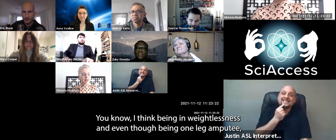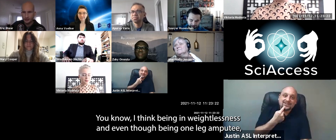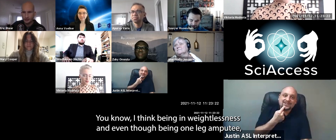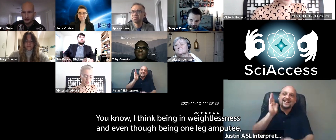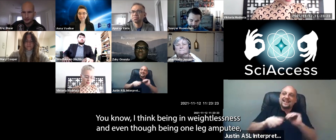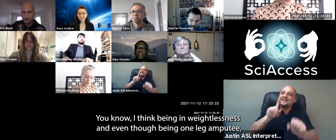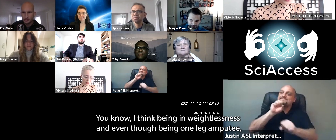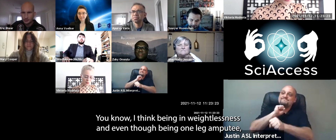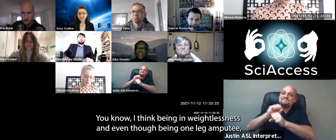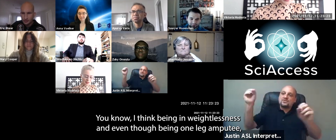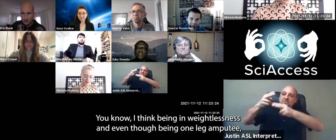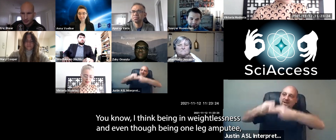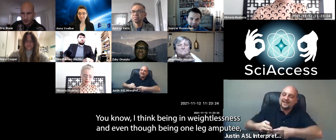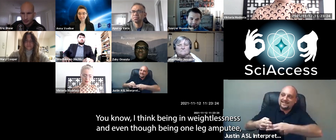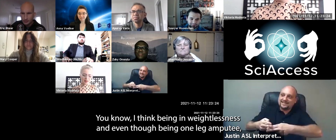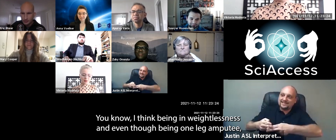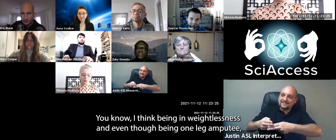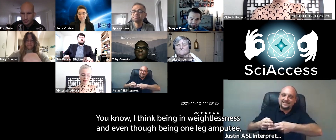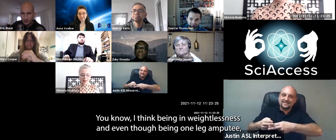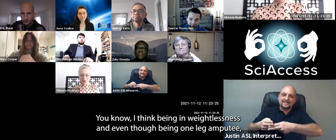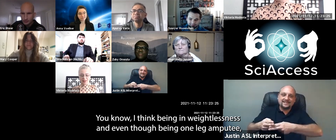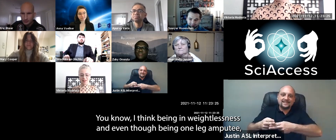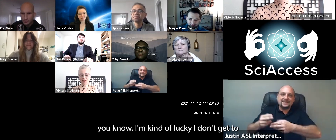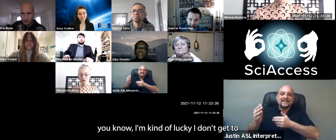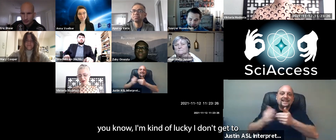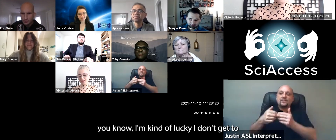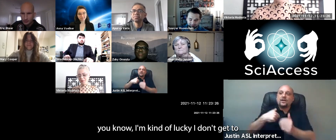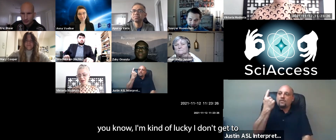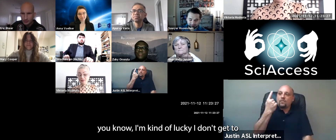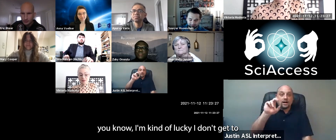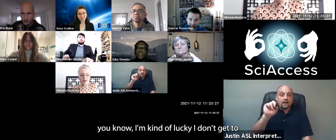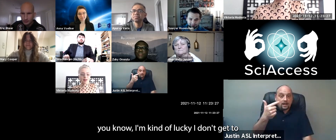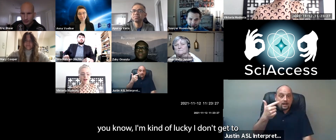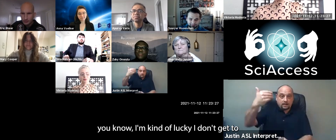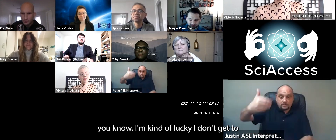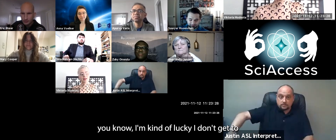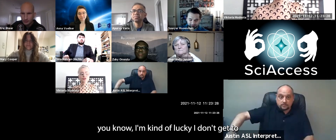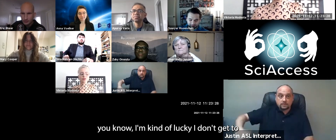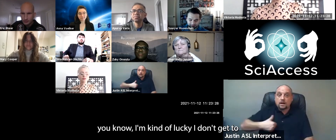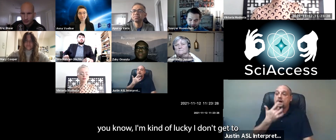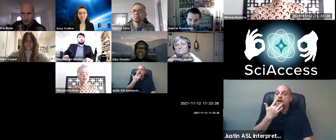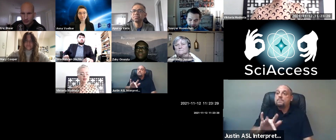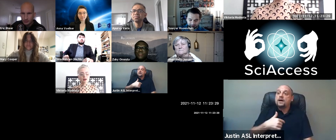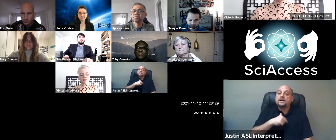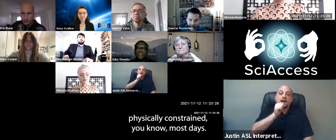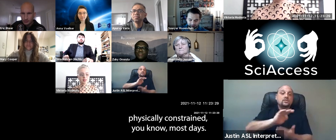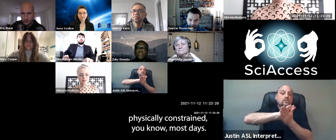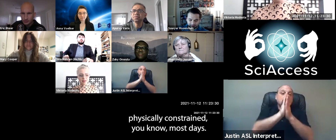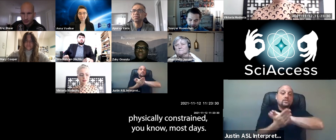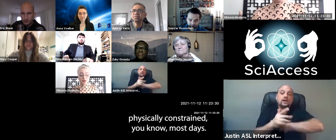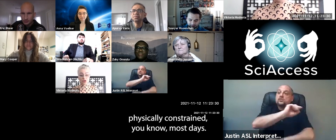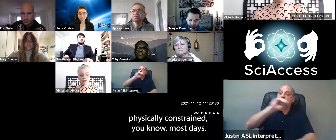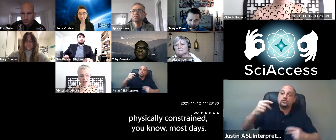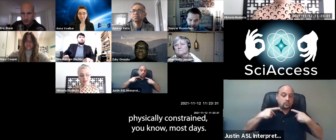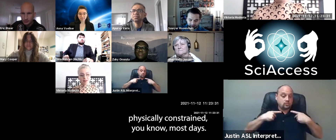and even though being a one leg amputee, I'm kind of lucky. I don't get too